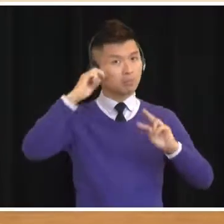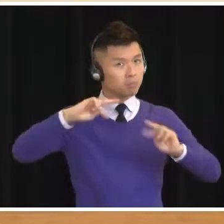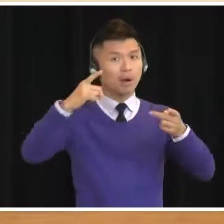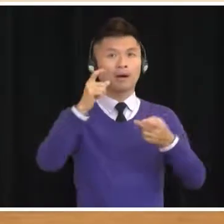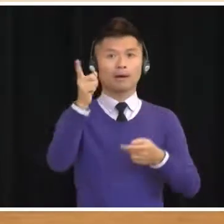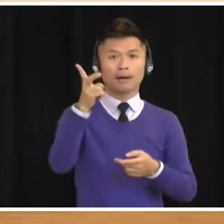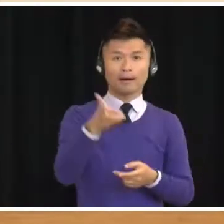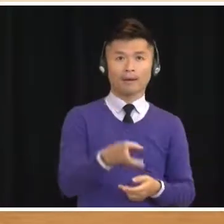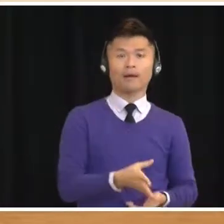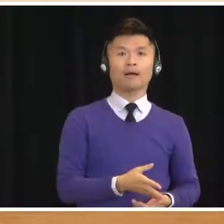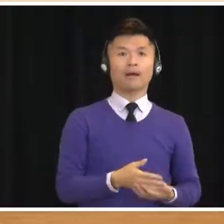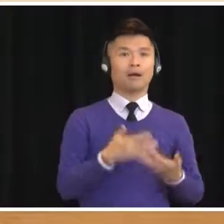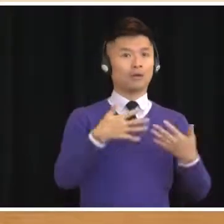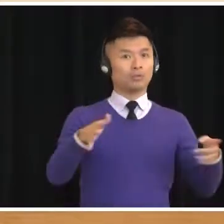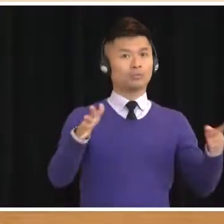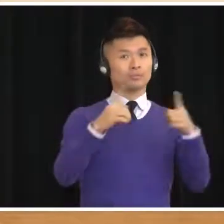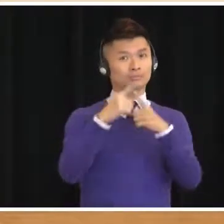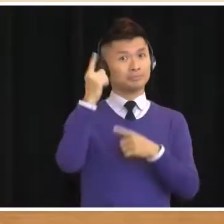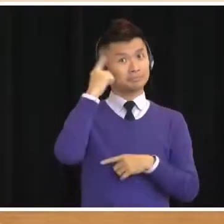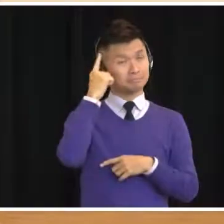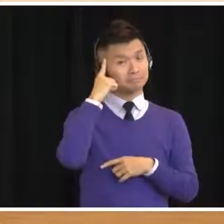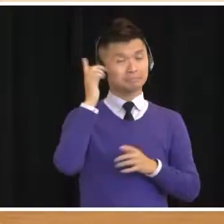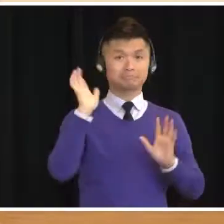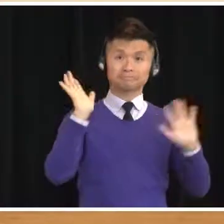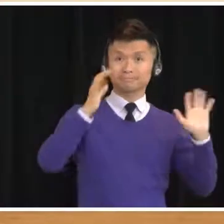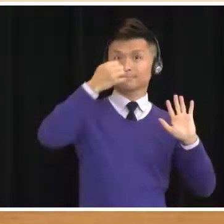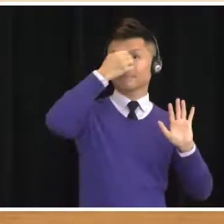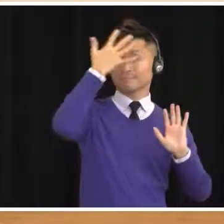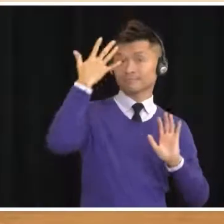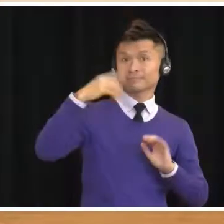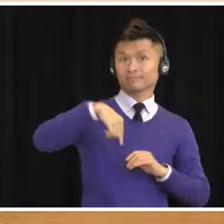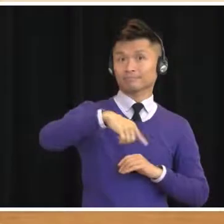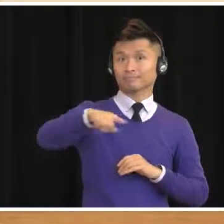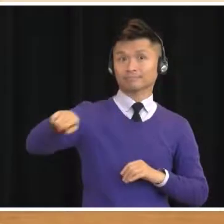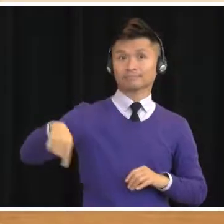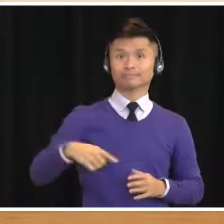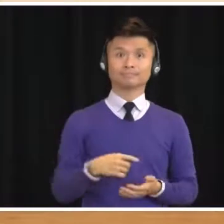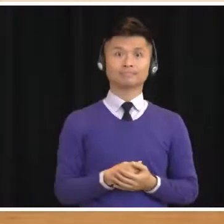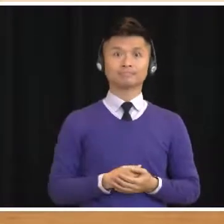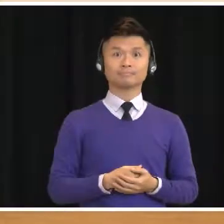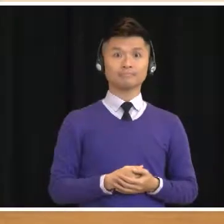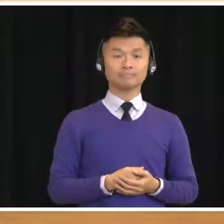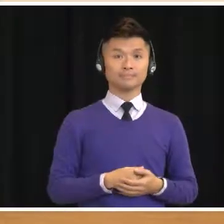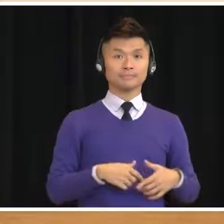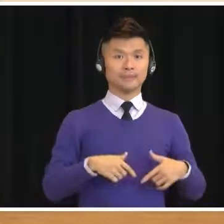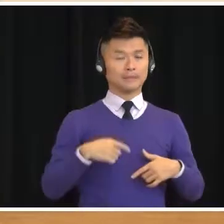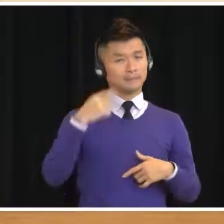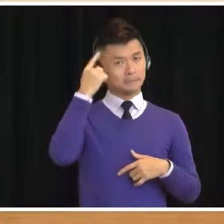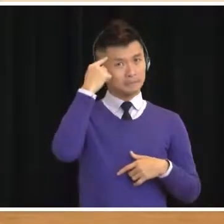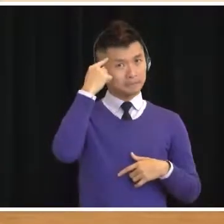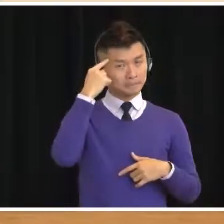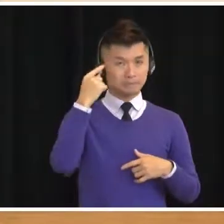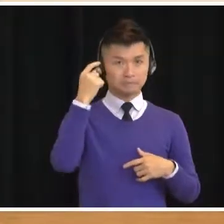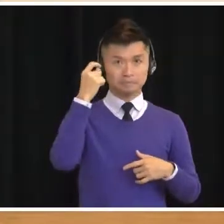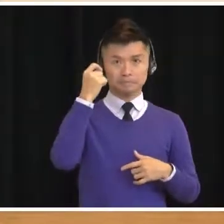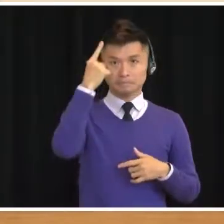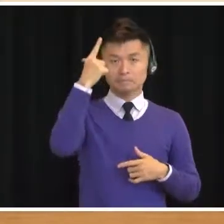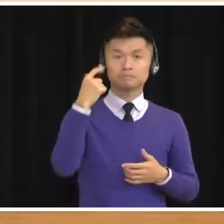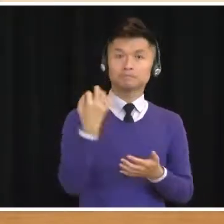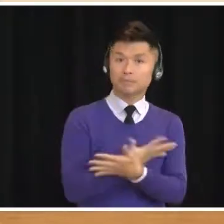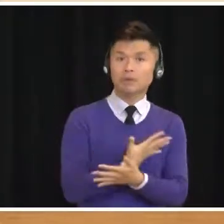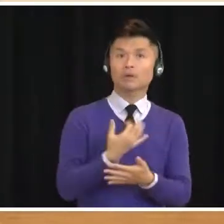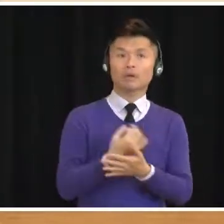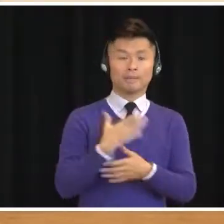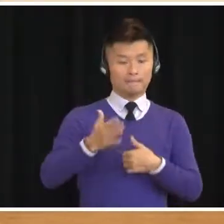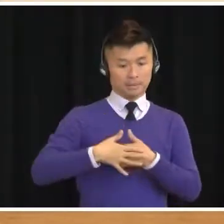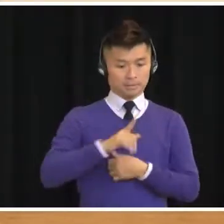and capable decision makers in their own right. So you can have obligations in law to